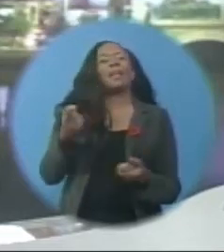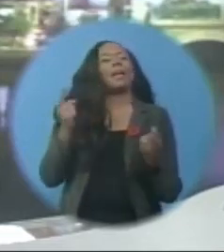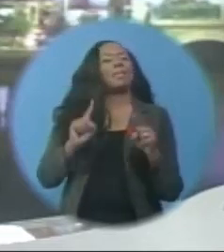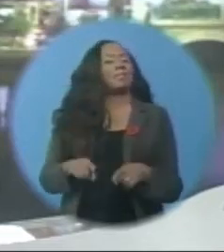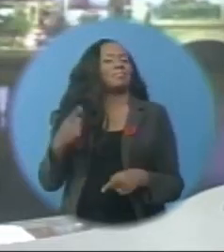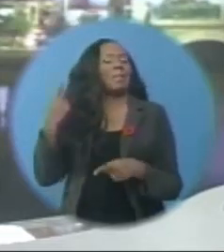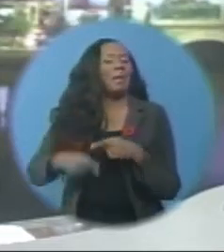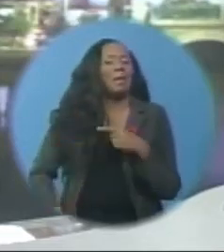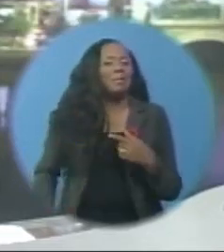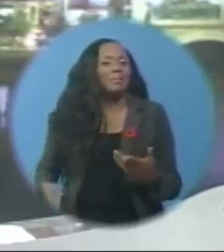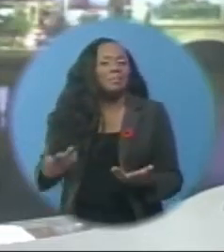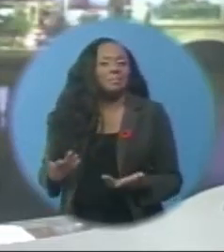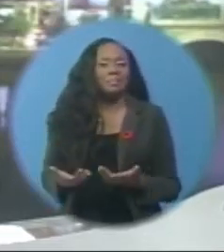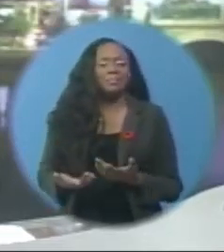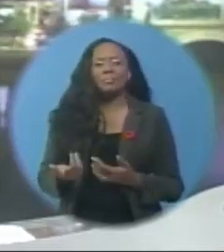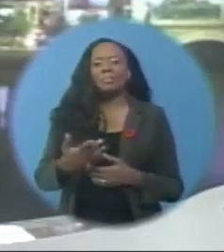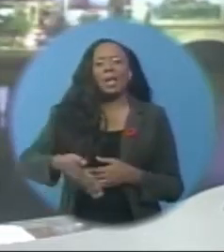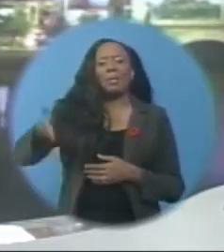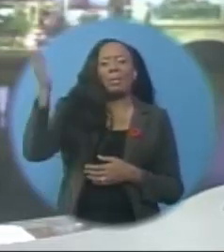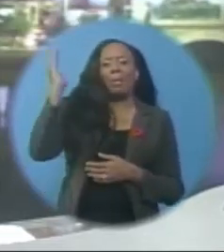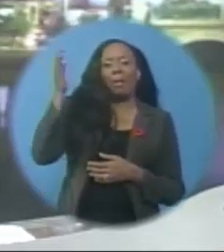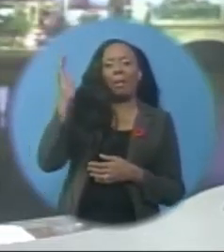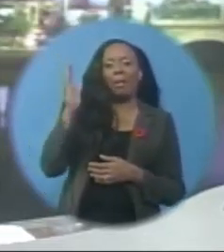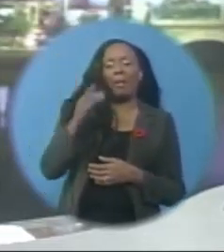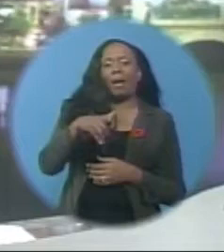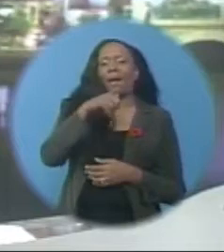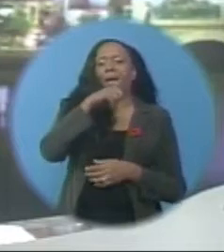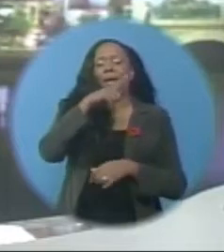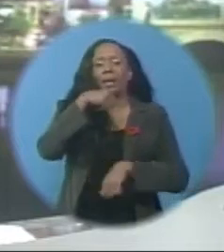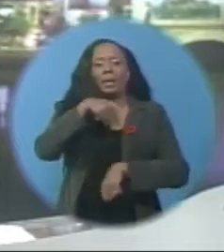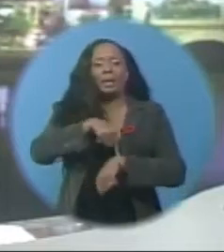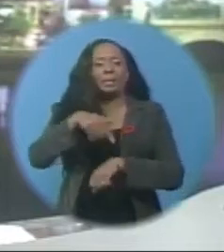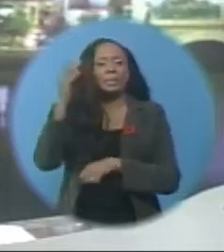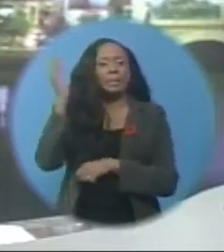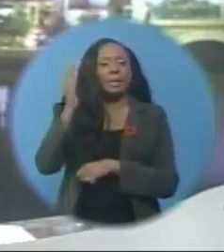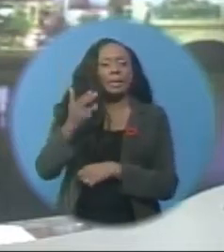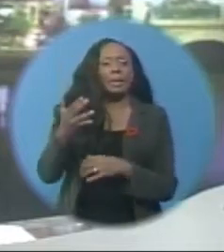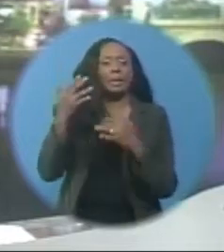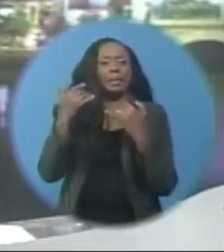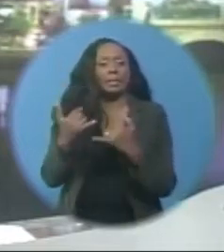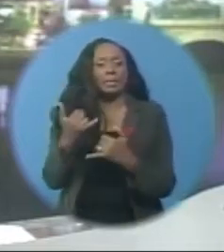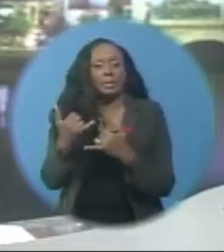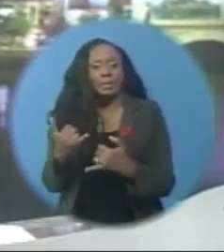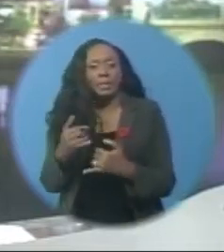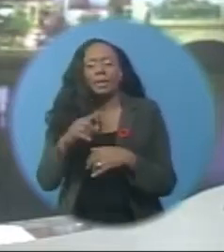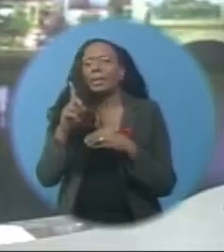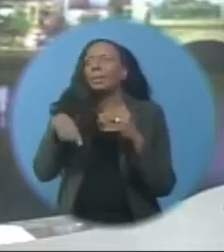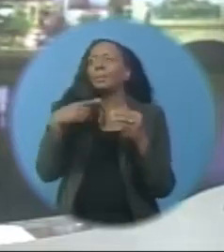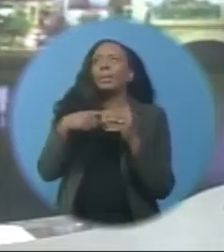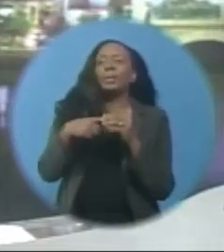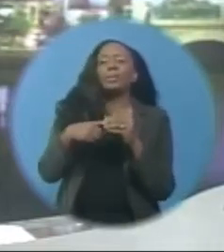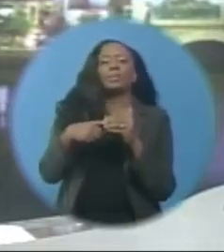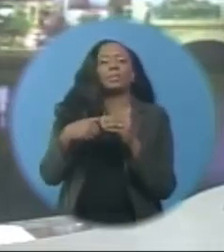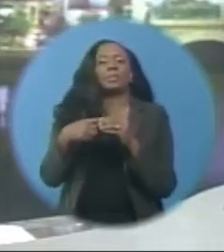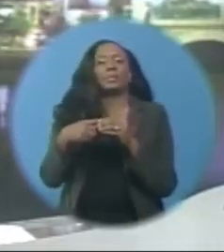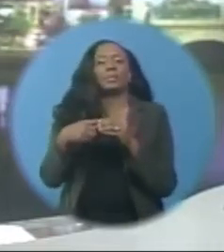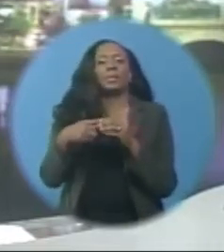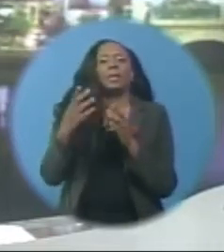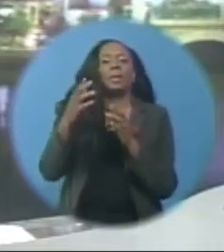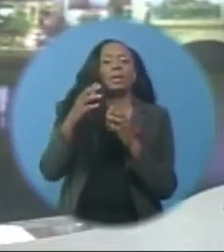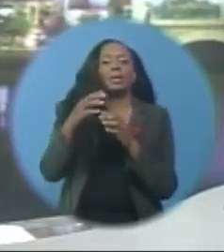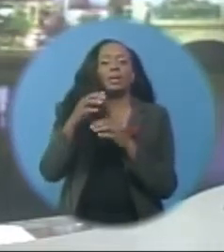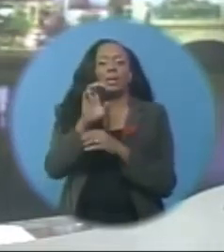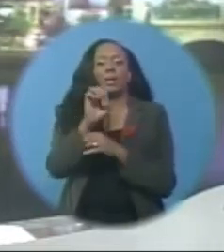will affect the monies provided for the other social services on the island. He was delivering today's Astor B. Watts lunchtime lecture